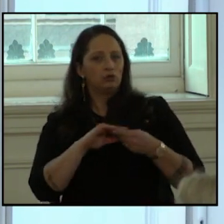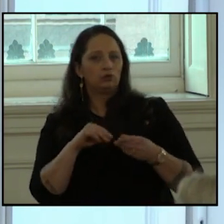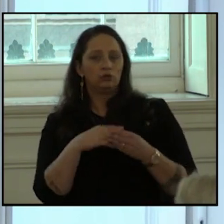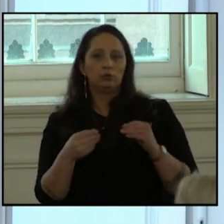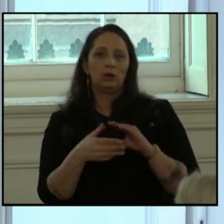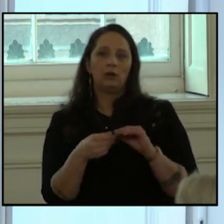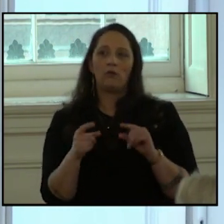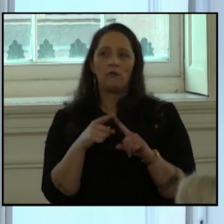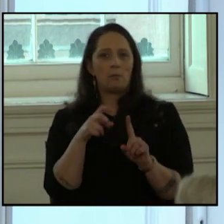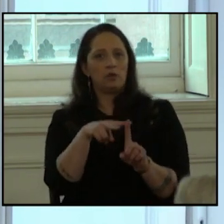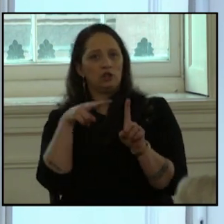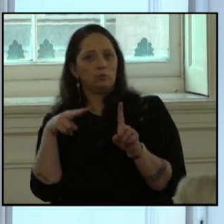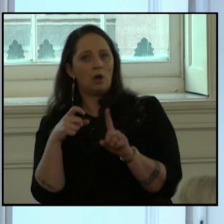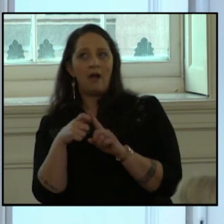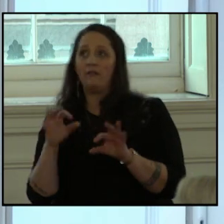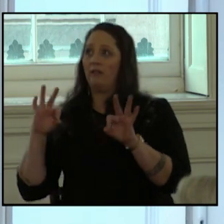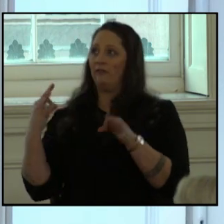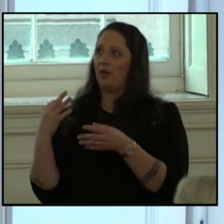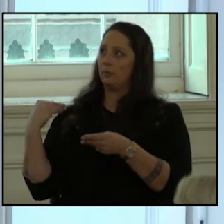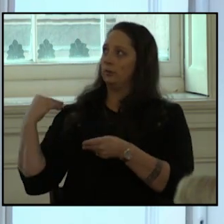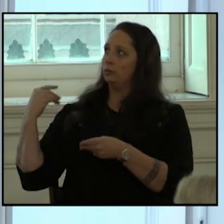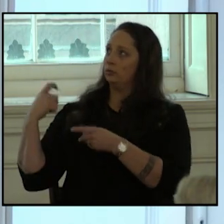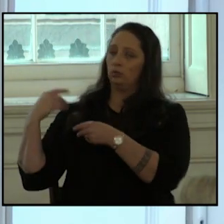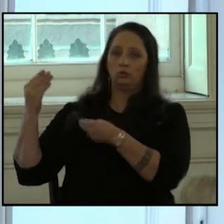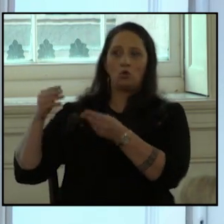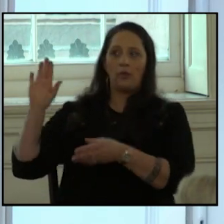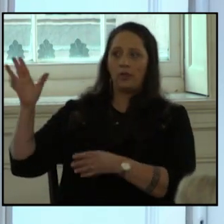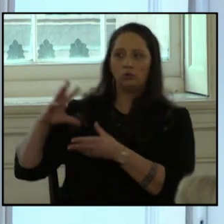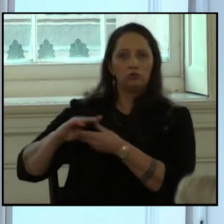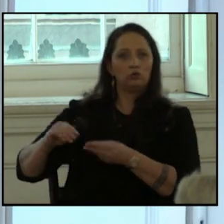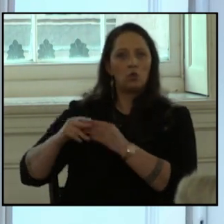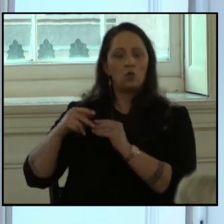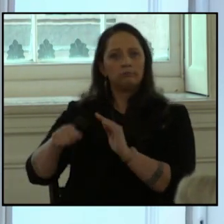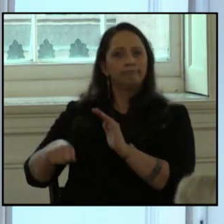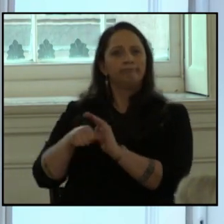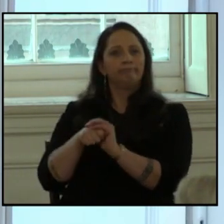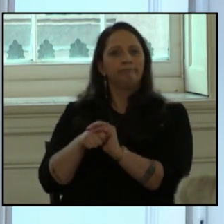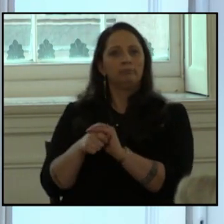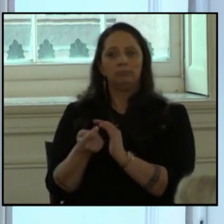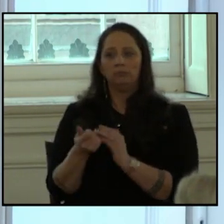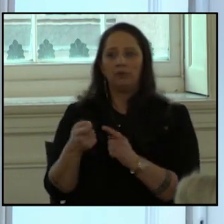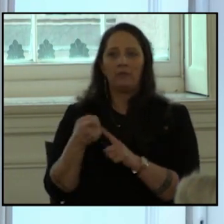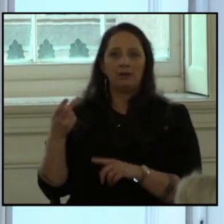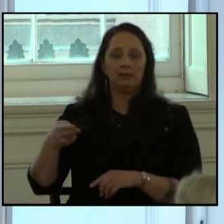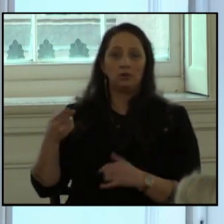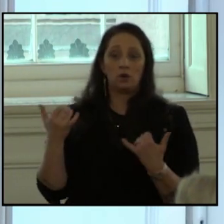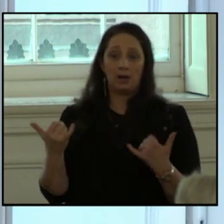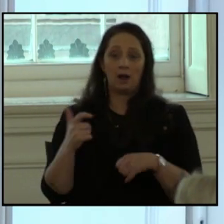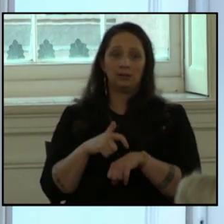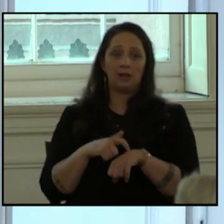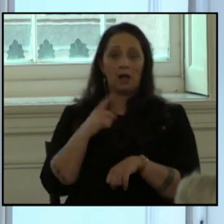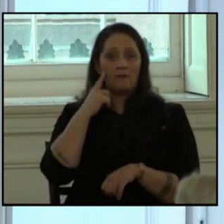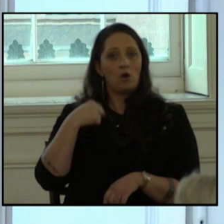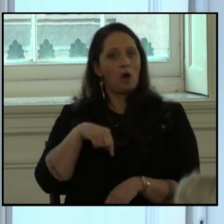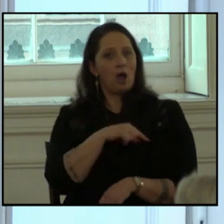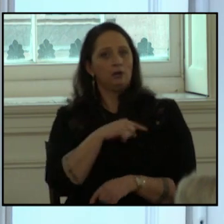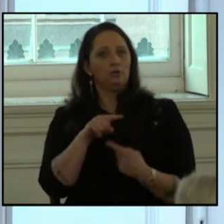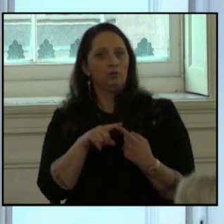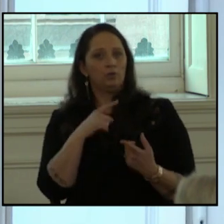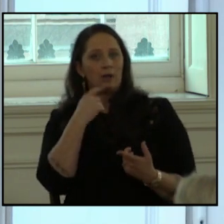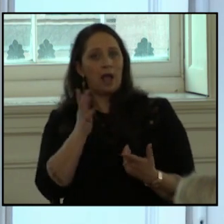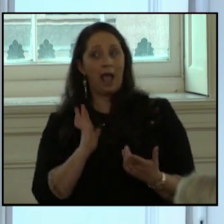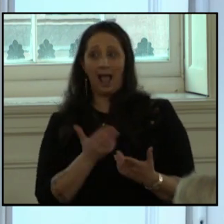the perspective of the descendants of those whose stories have been hidden in history. So now is the time for us to tell